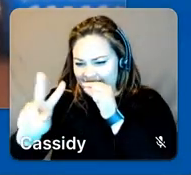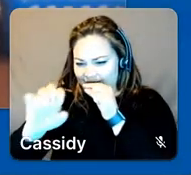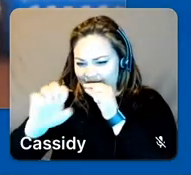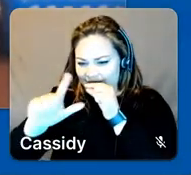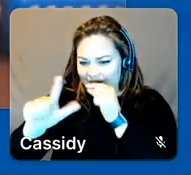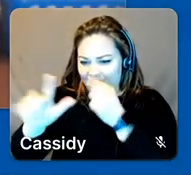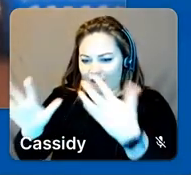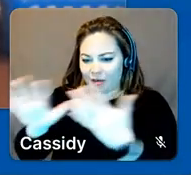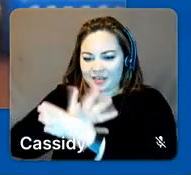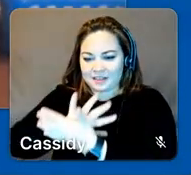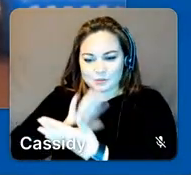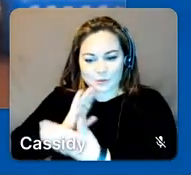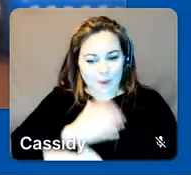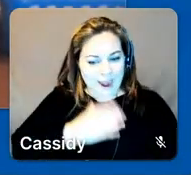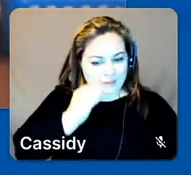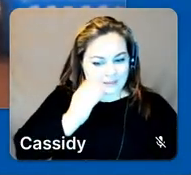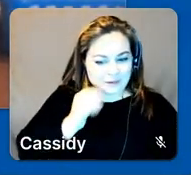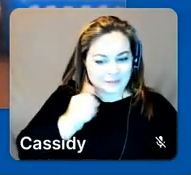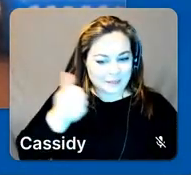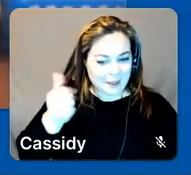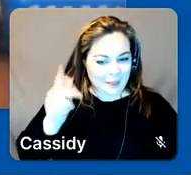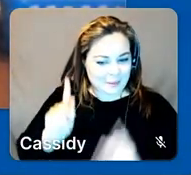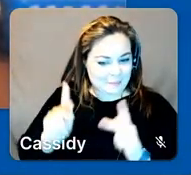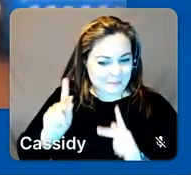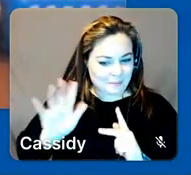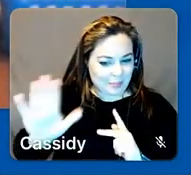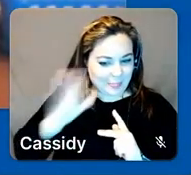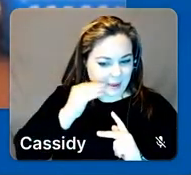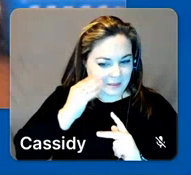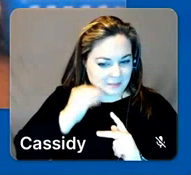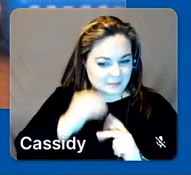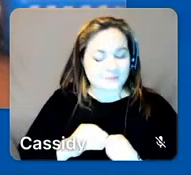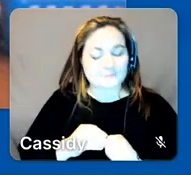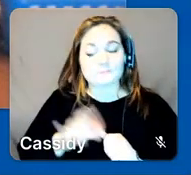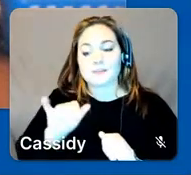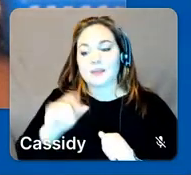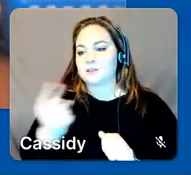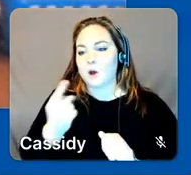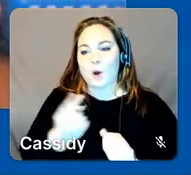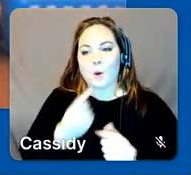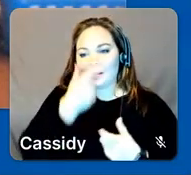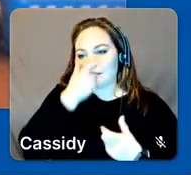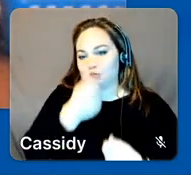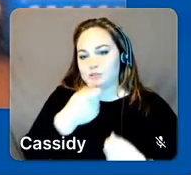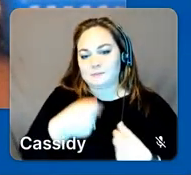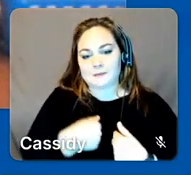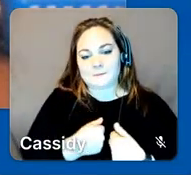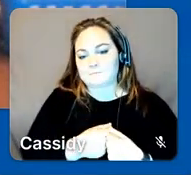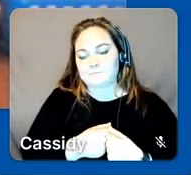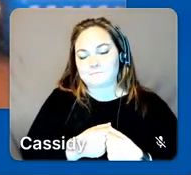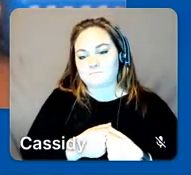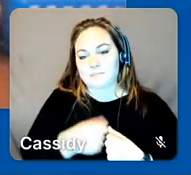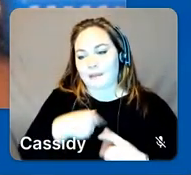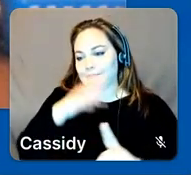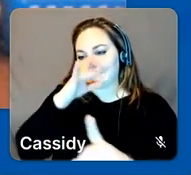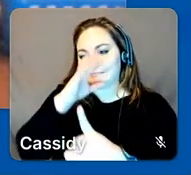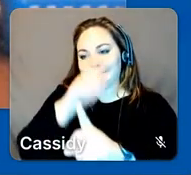what other people experience. And so that had always enchanted me.